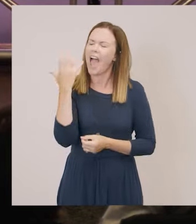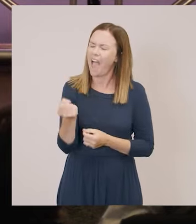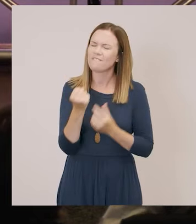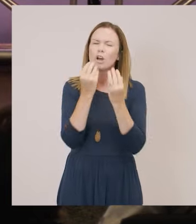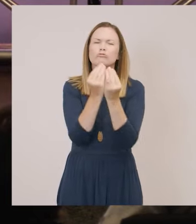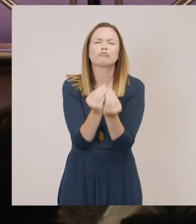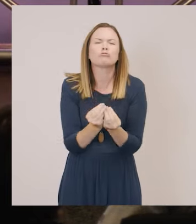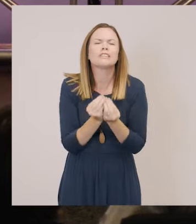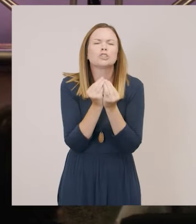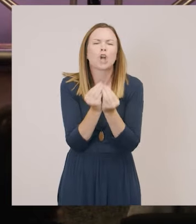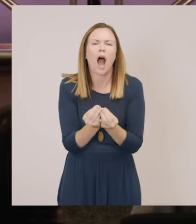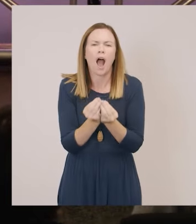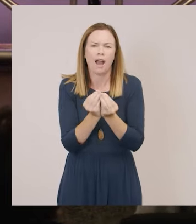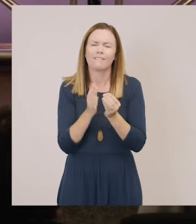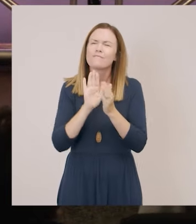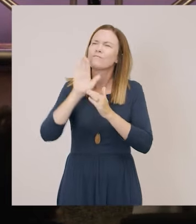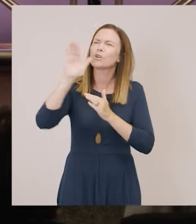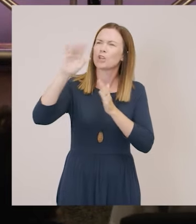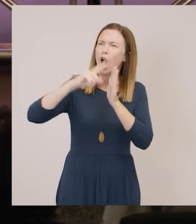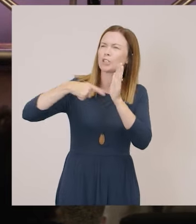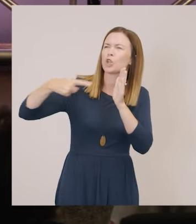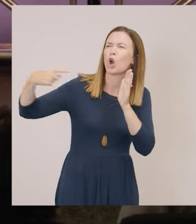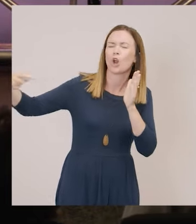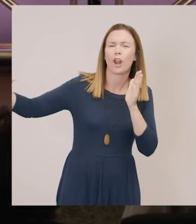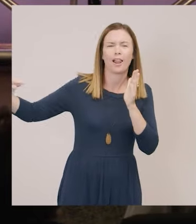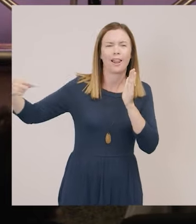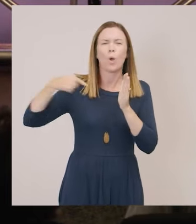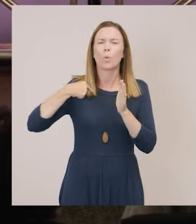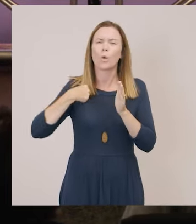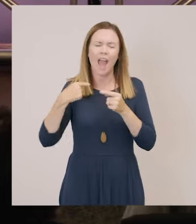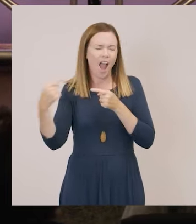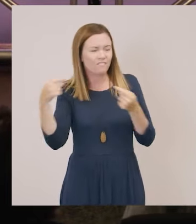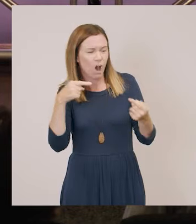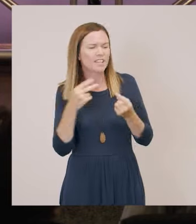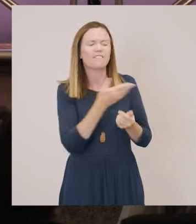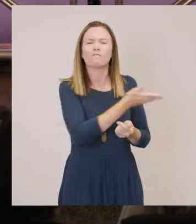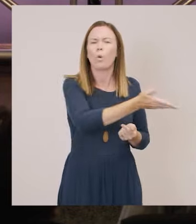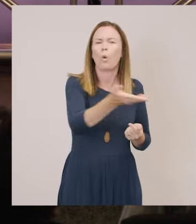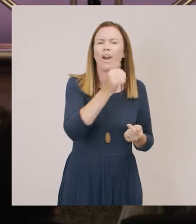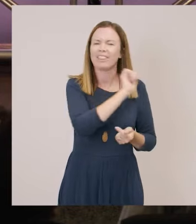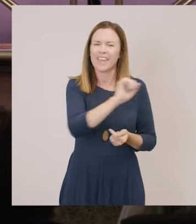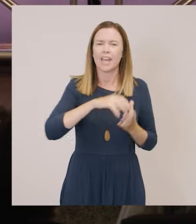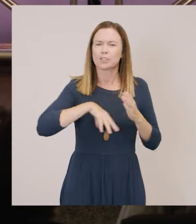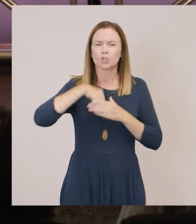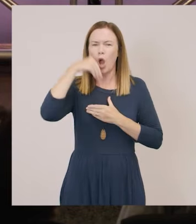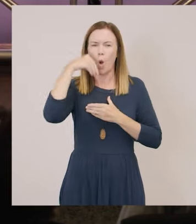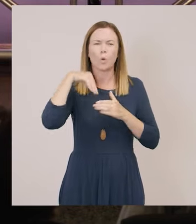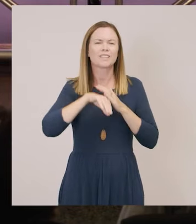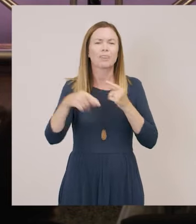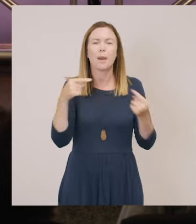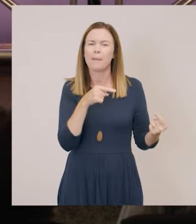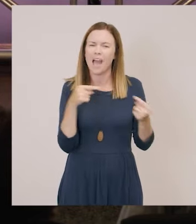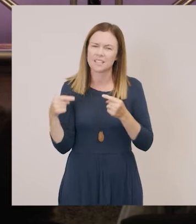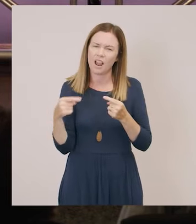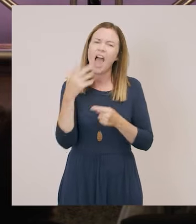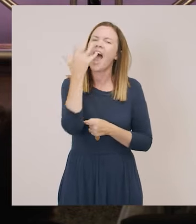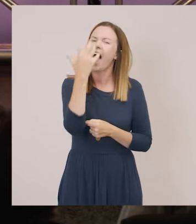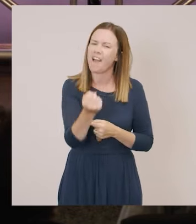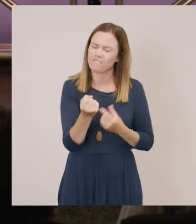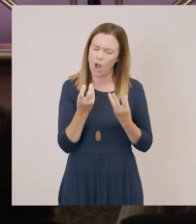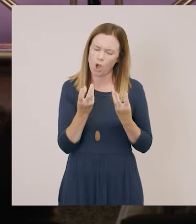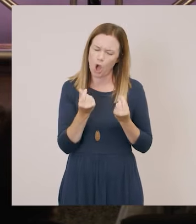treasure at stake. We're literally fighting for other people's eternal souls when we're in this battle. There is a